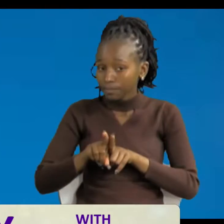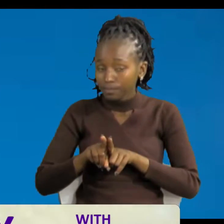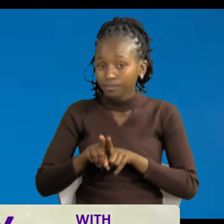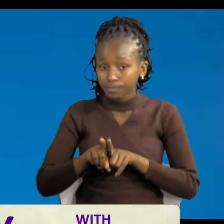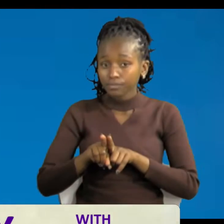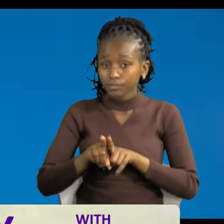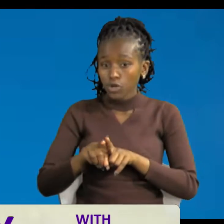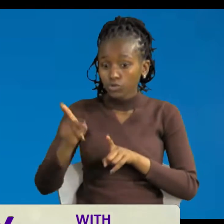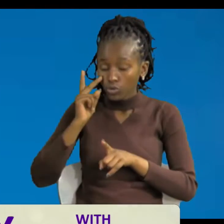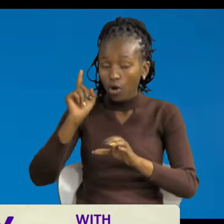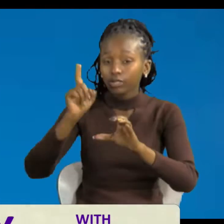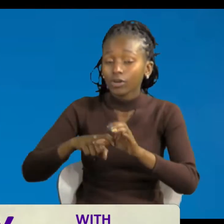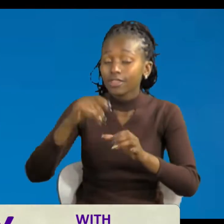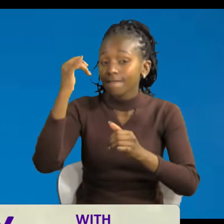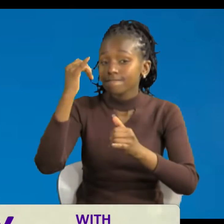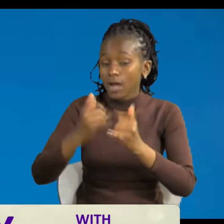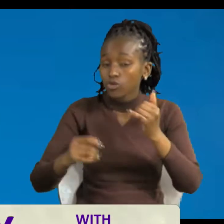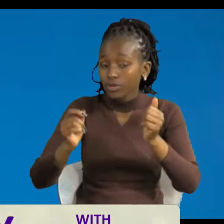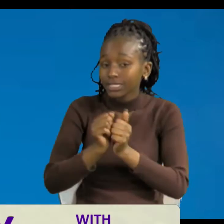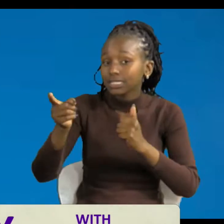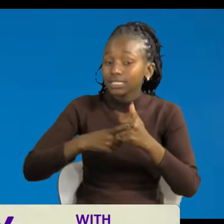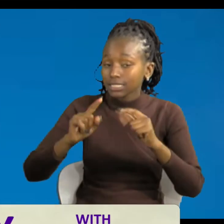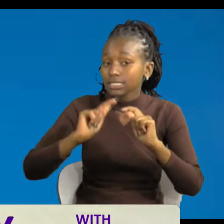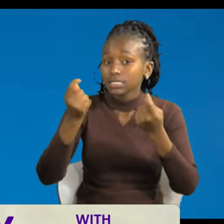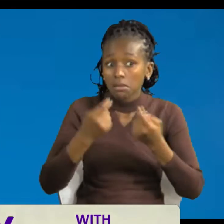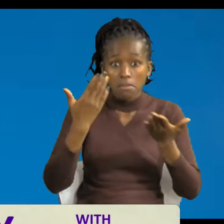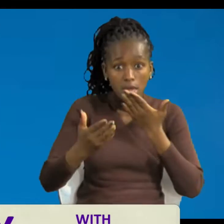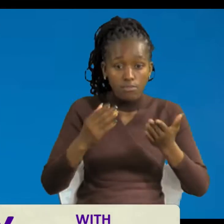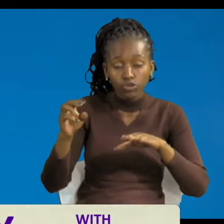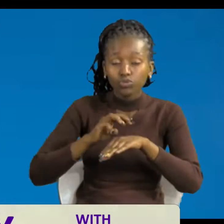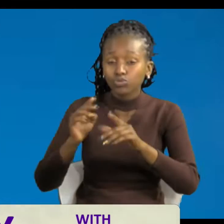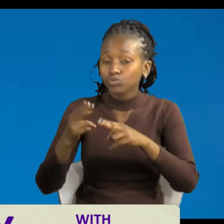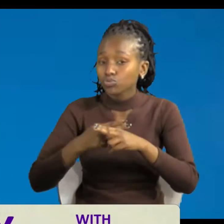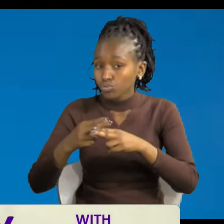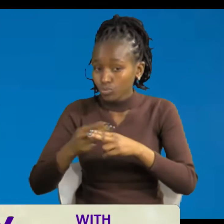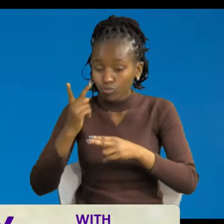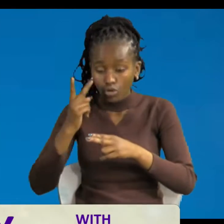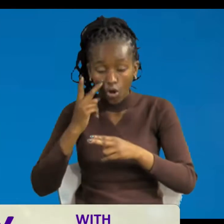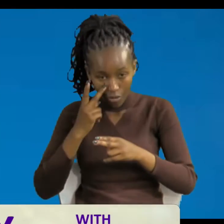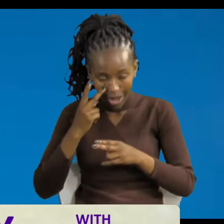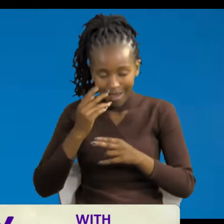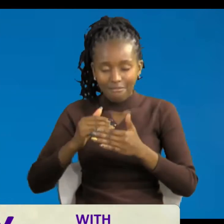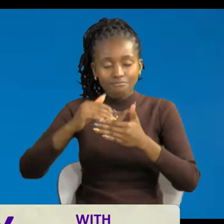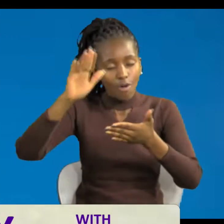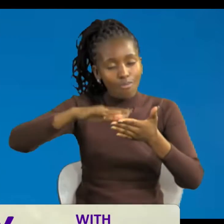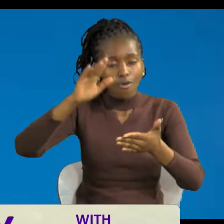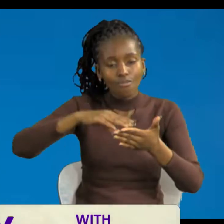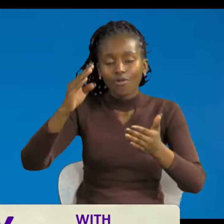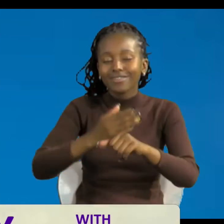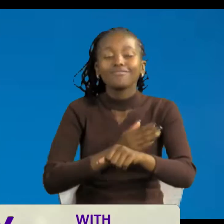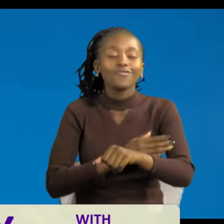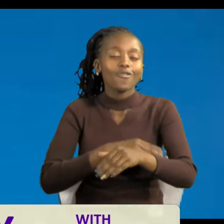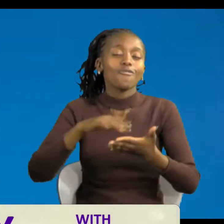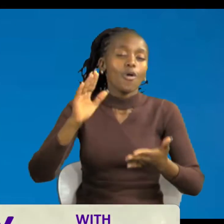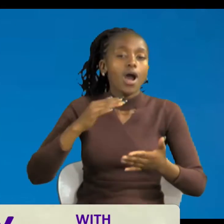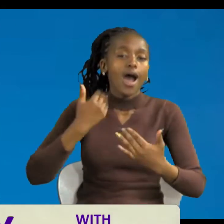up to the round of 16. I beg your pardon, and we might see them maybe through to another later stage, and we are hoping that they get